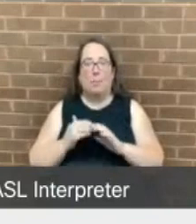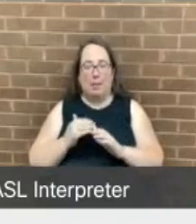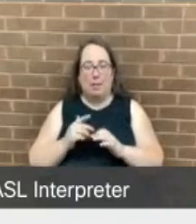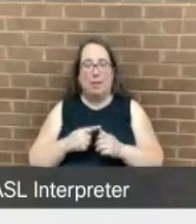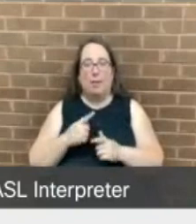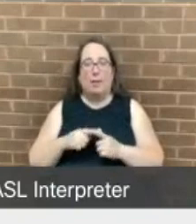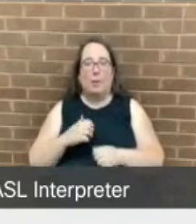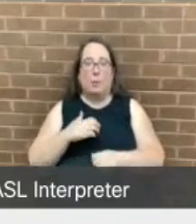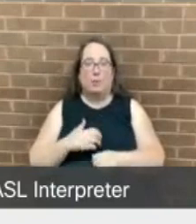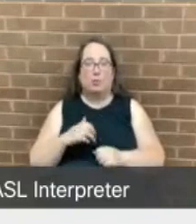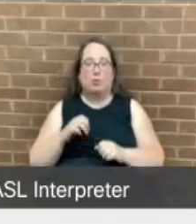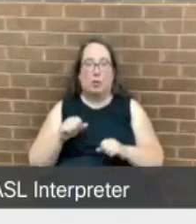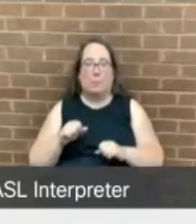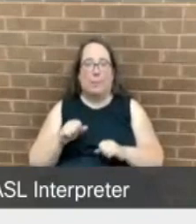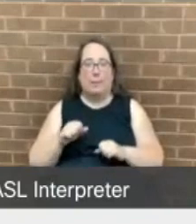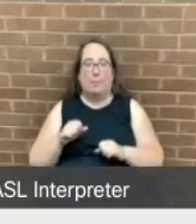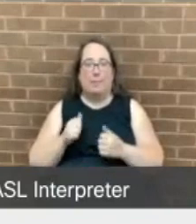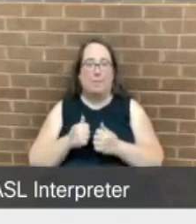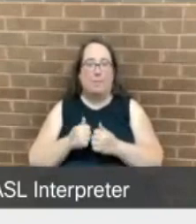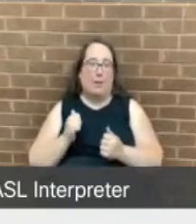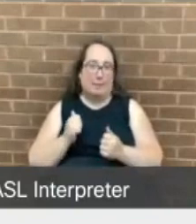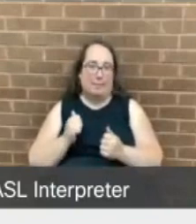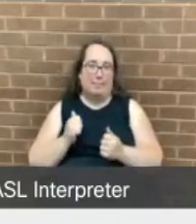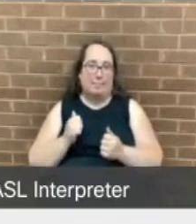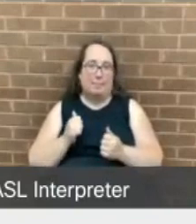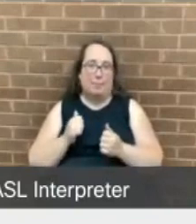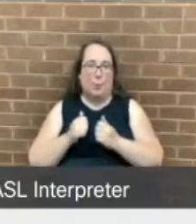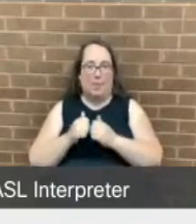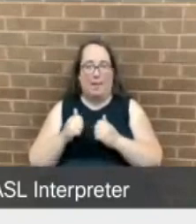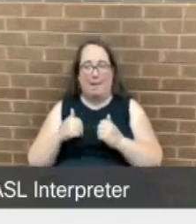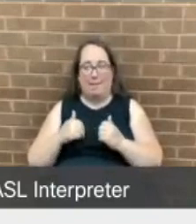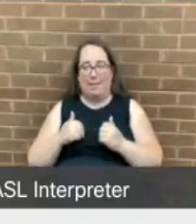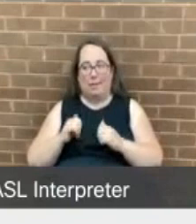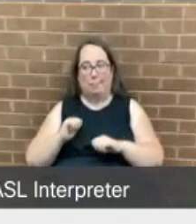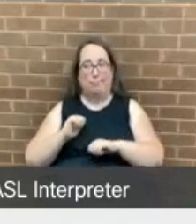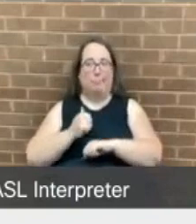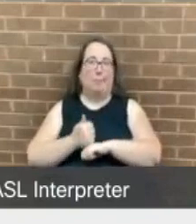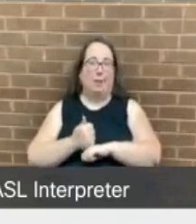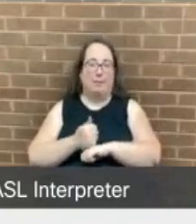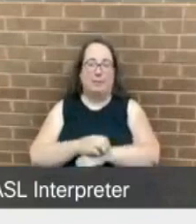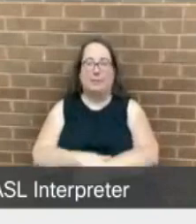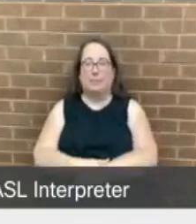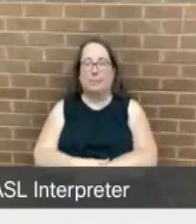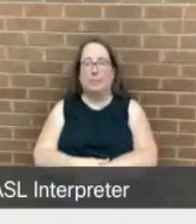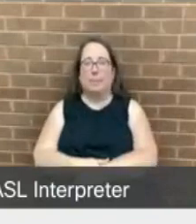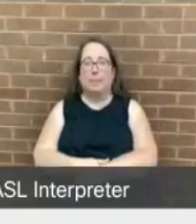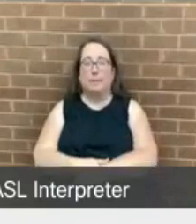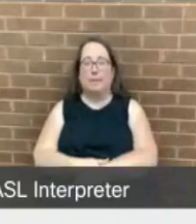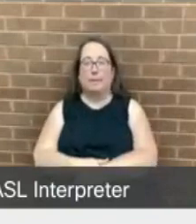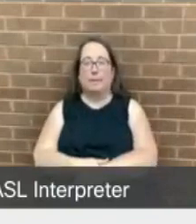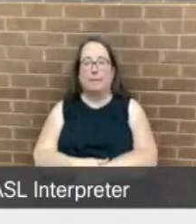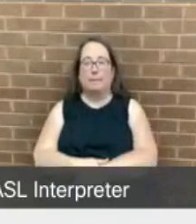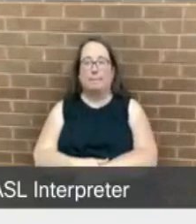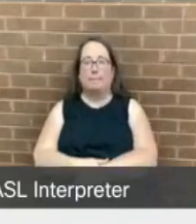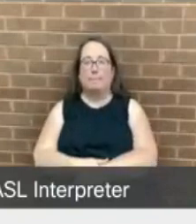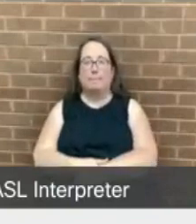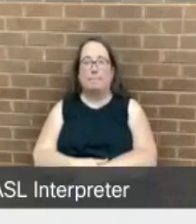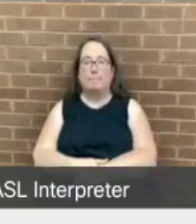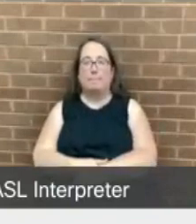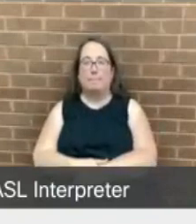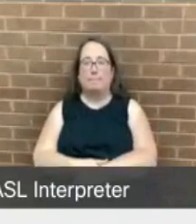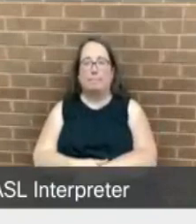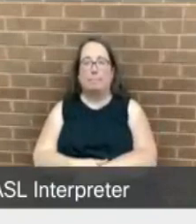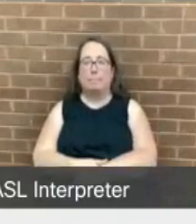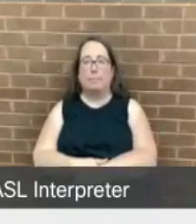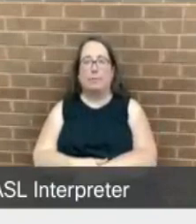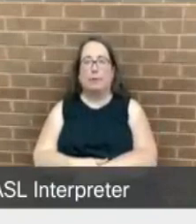just wish it could have been averted by having that infrastructure in place. And let me see, the last two things